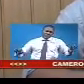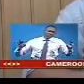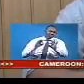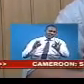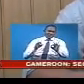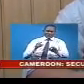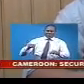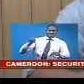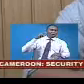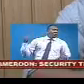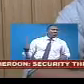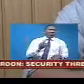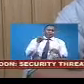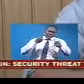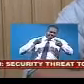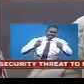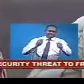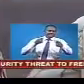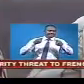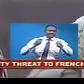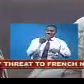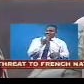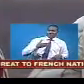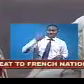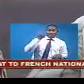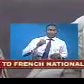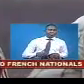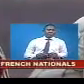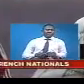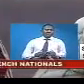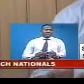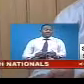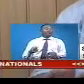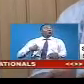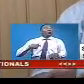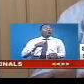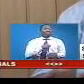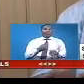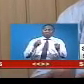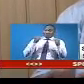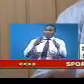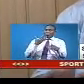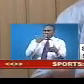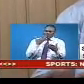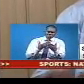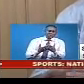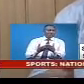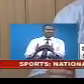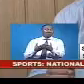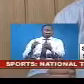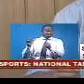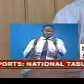extremely important that they always strive to be the best. Well, we have a number of very, very good